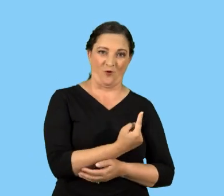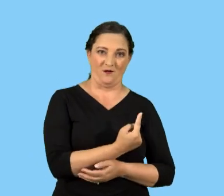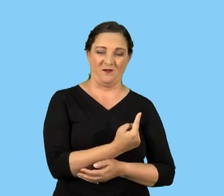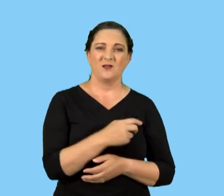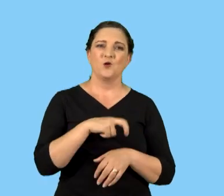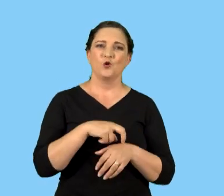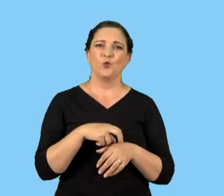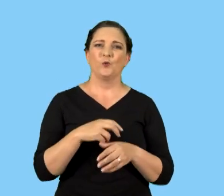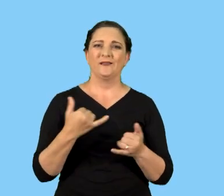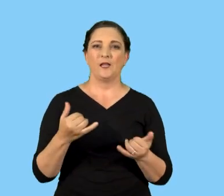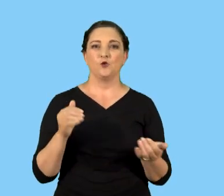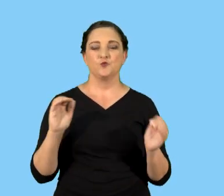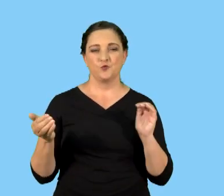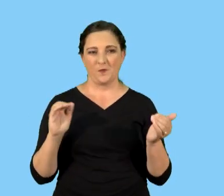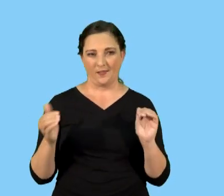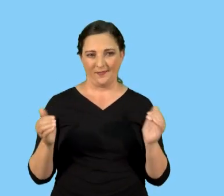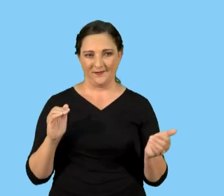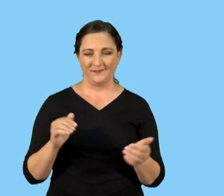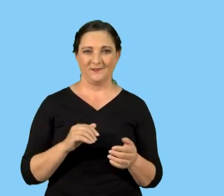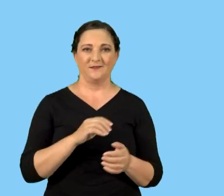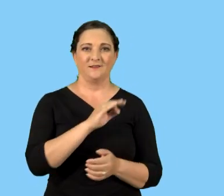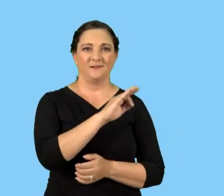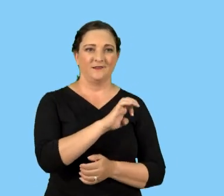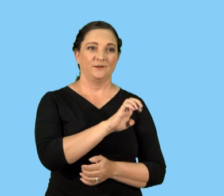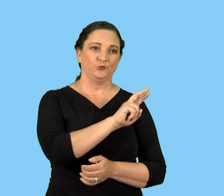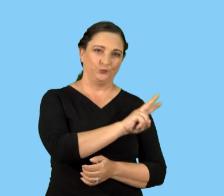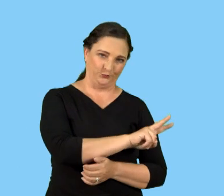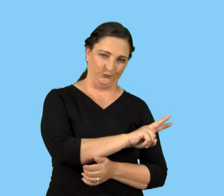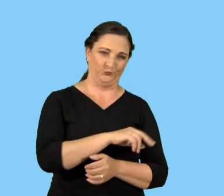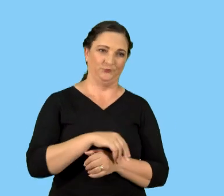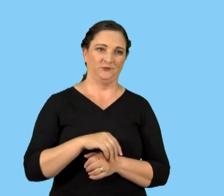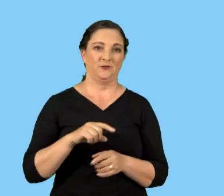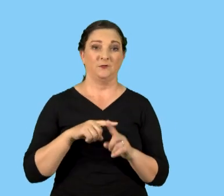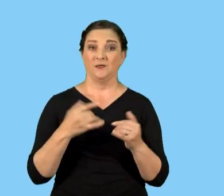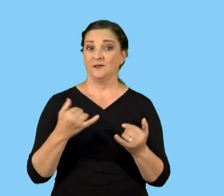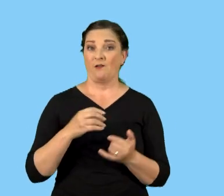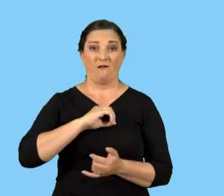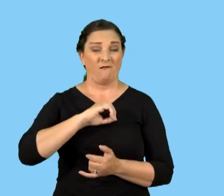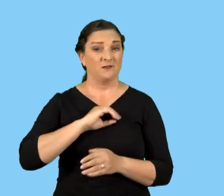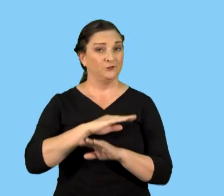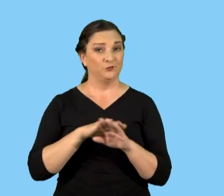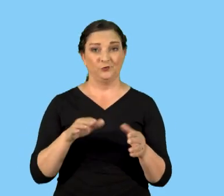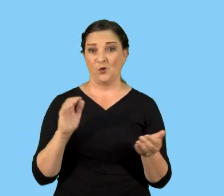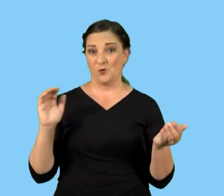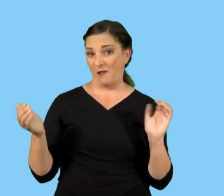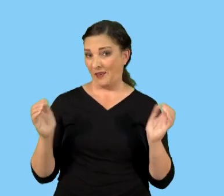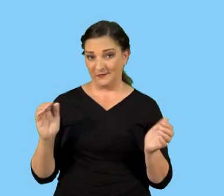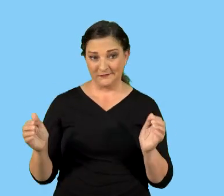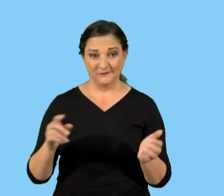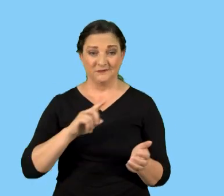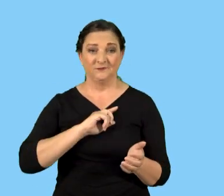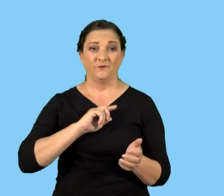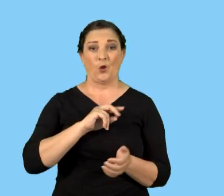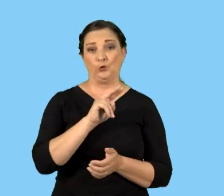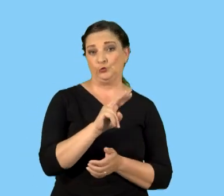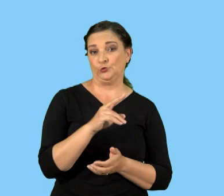there. If I put a 2 to balance that oxygen, that ion is taken care of, its balance. But then the oxygen is still not balanced. There's